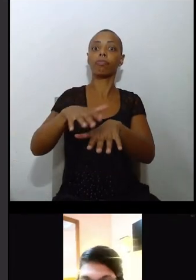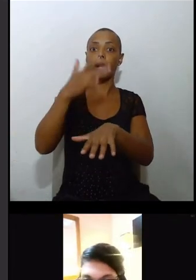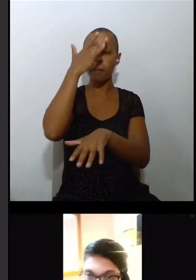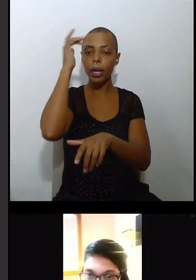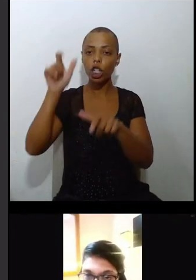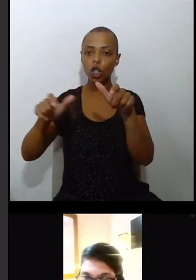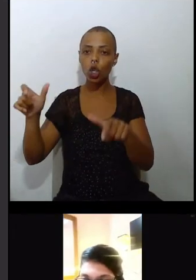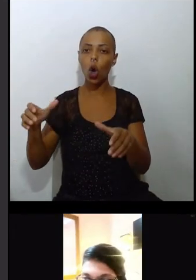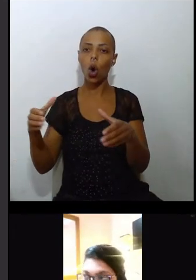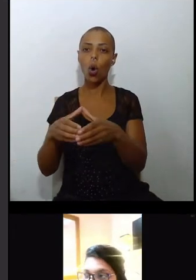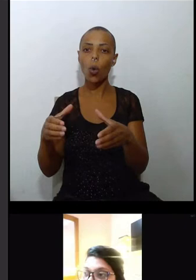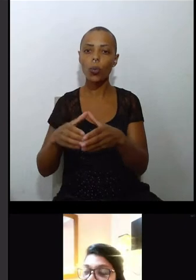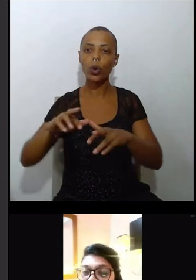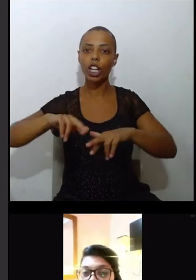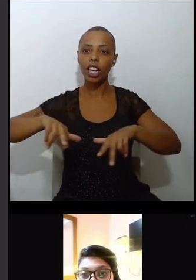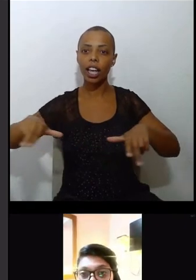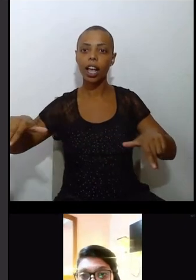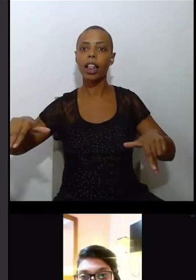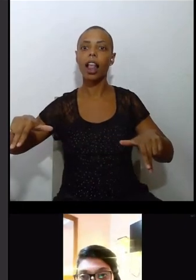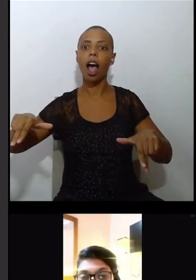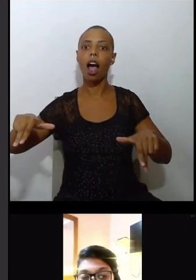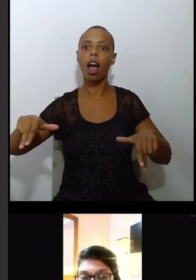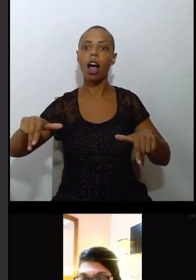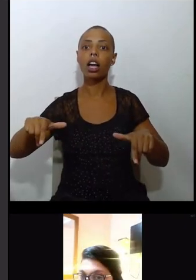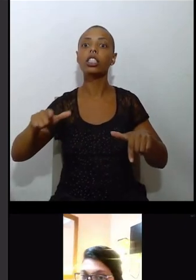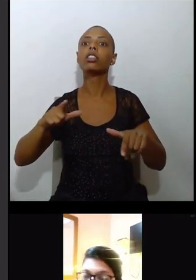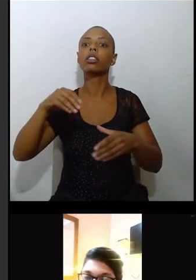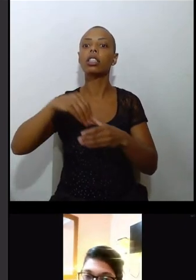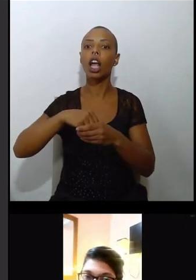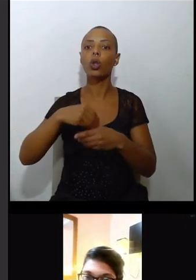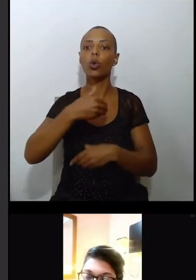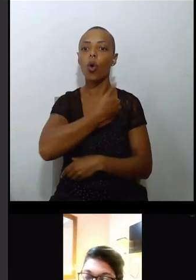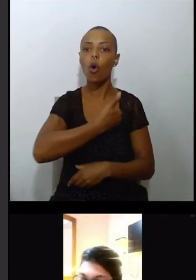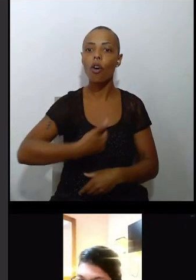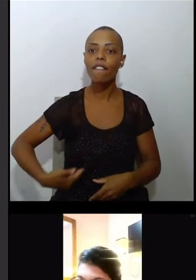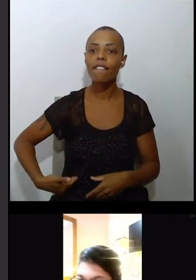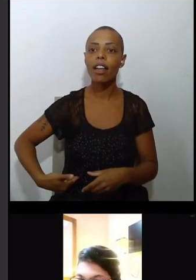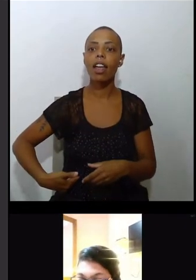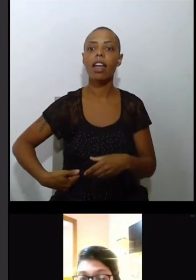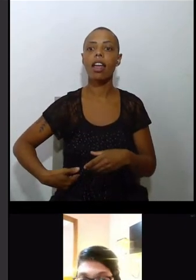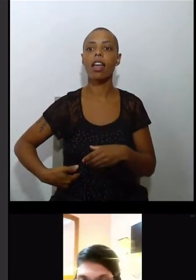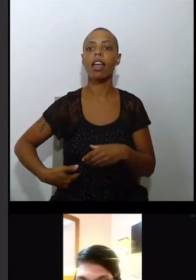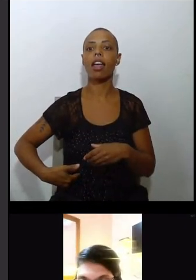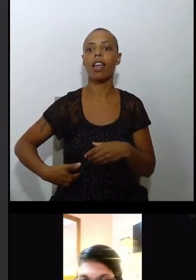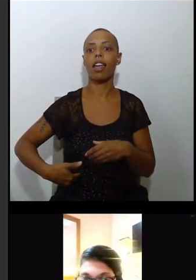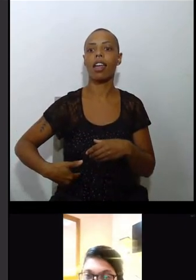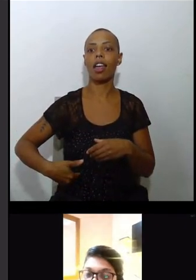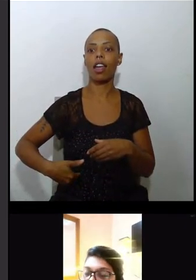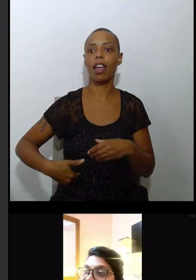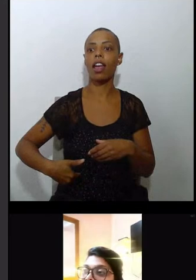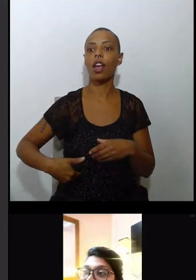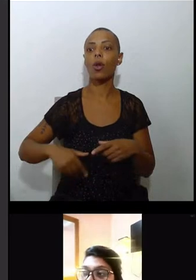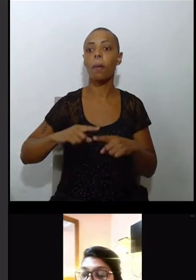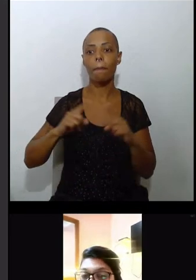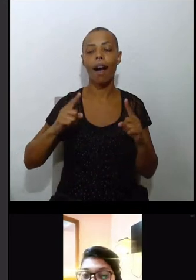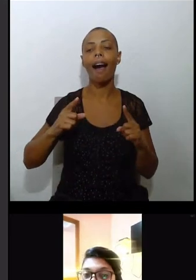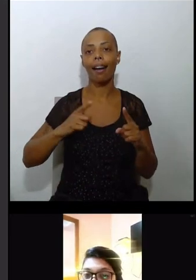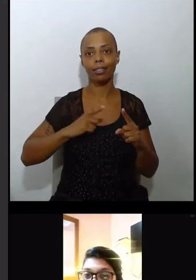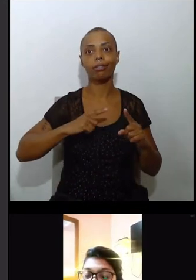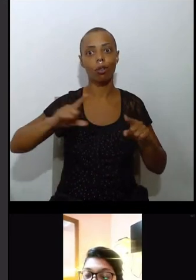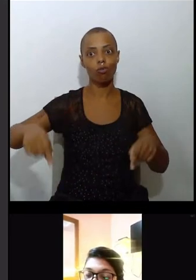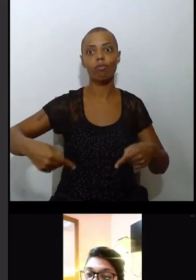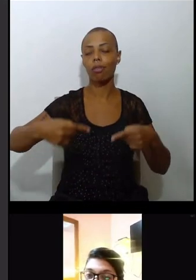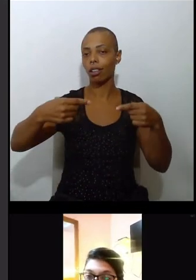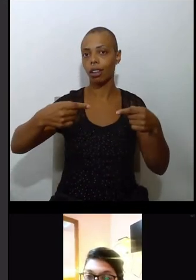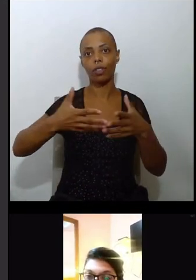including them in governmental jobs it is still being very challenging for transgender people to get job opportunities and